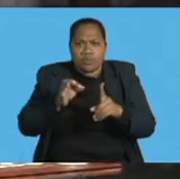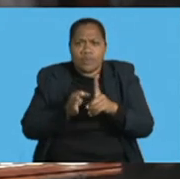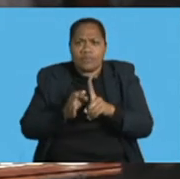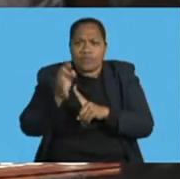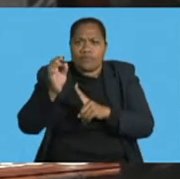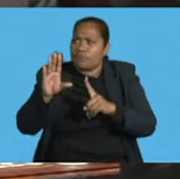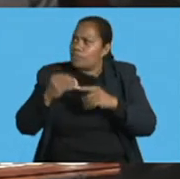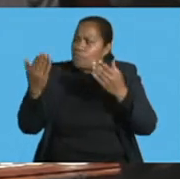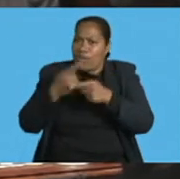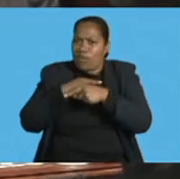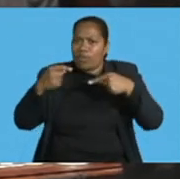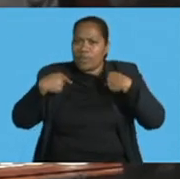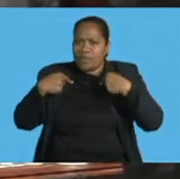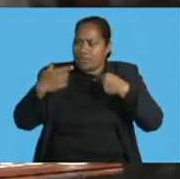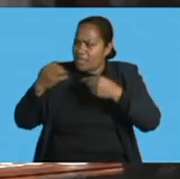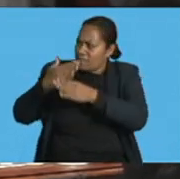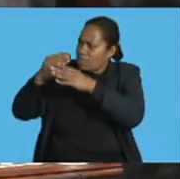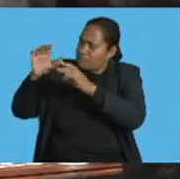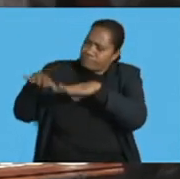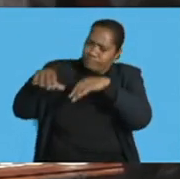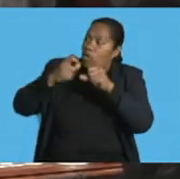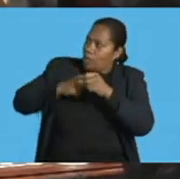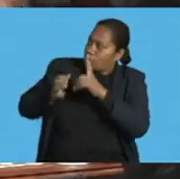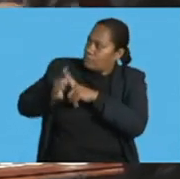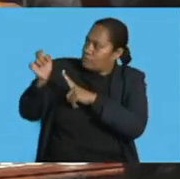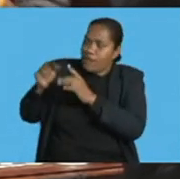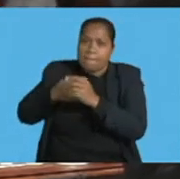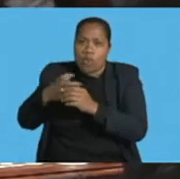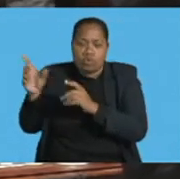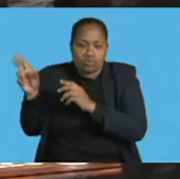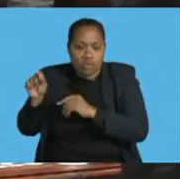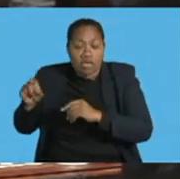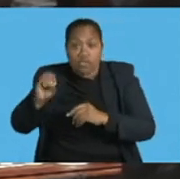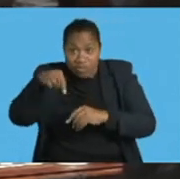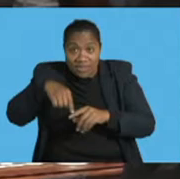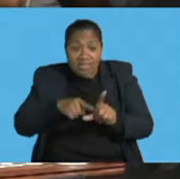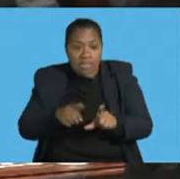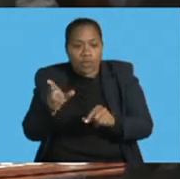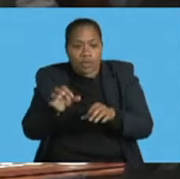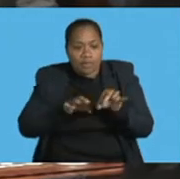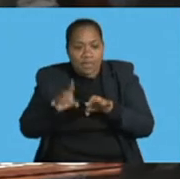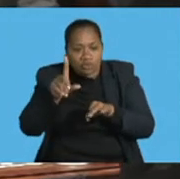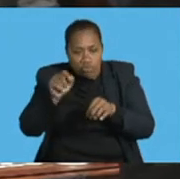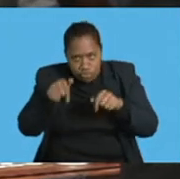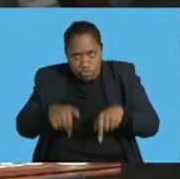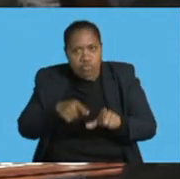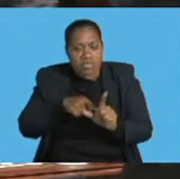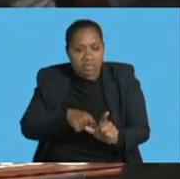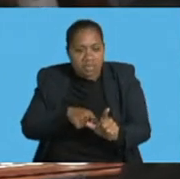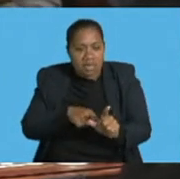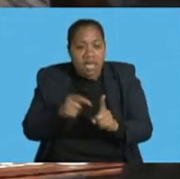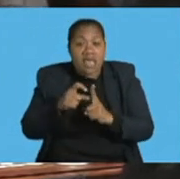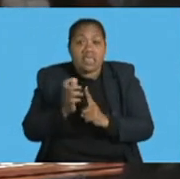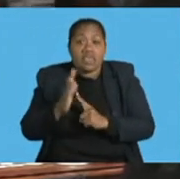Dredging Phase 1, with the value of $252,000 will be done this year, planning to do in this physical year. Neumba